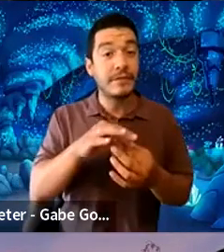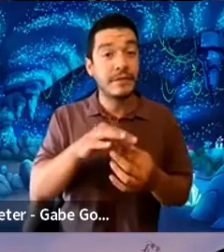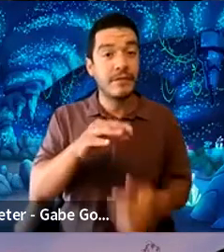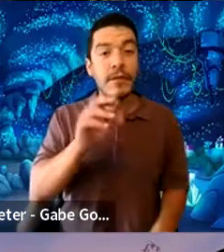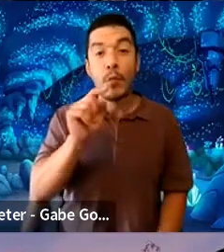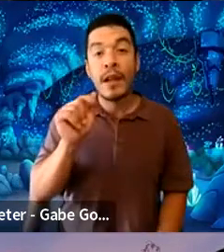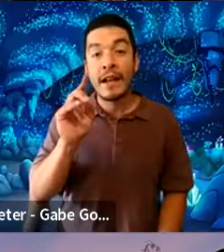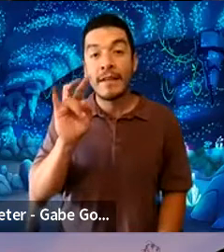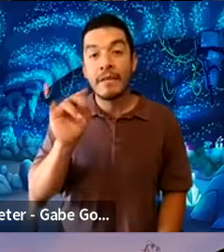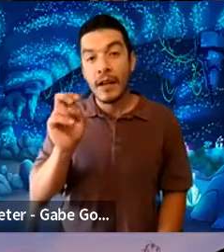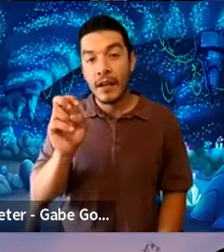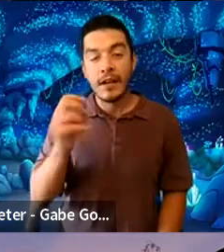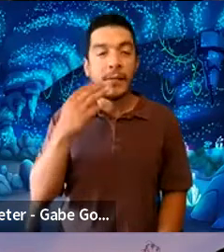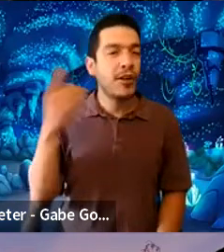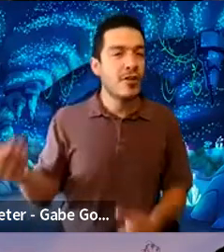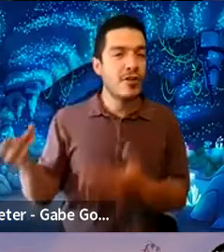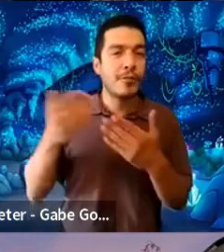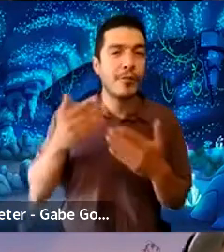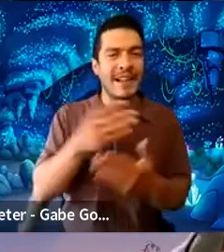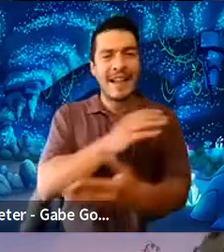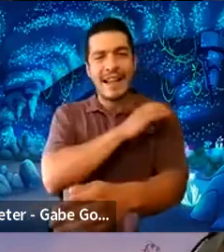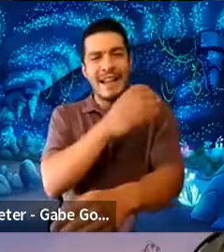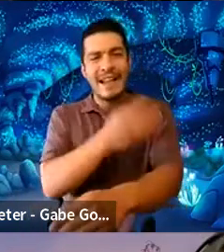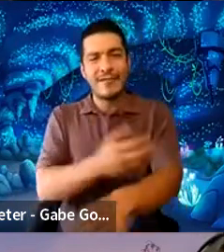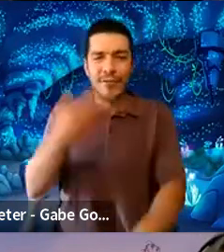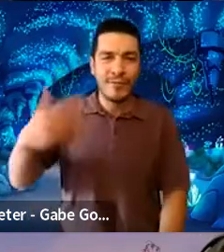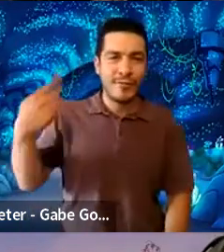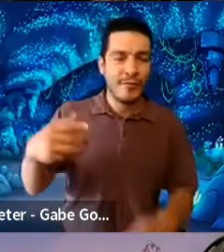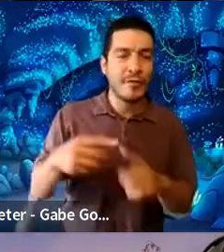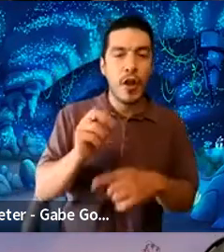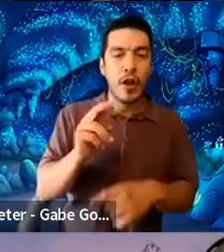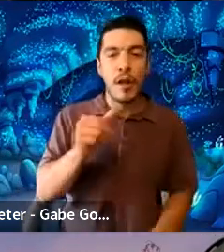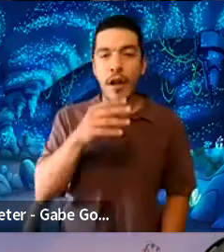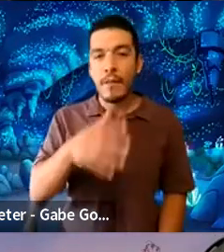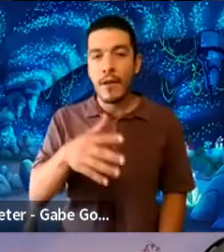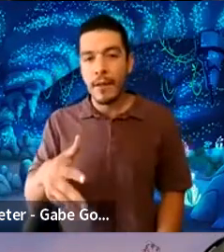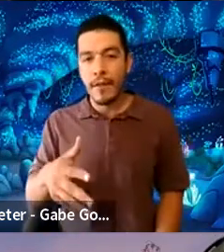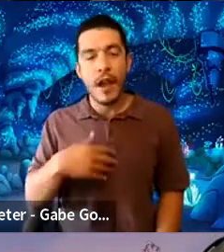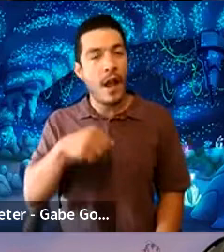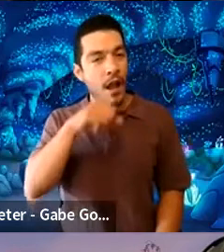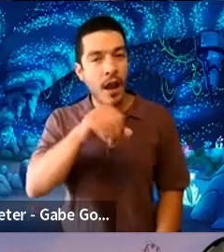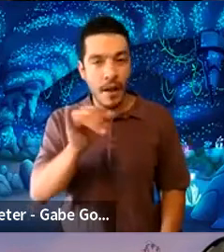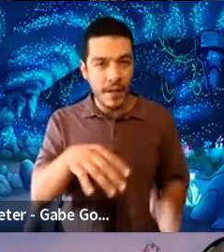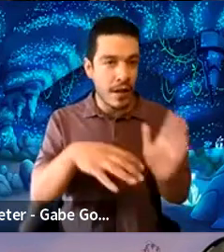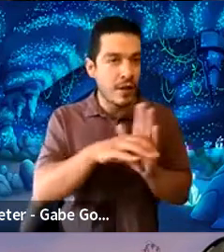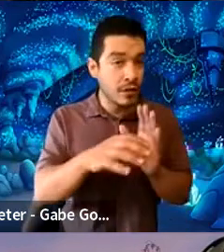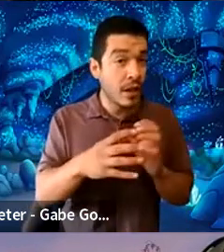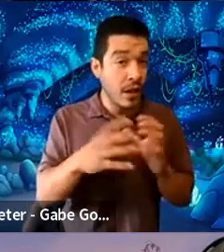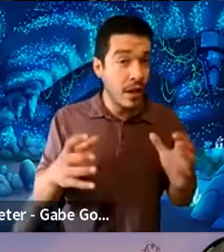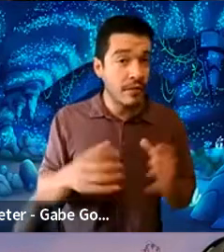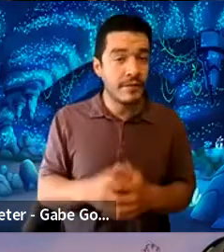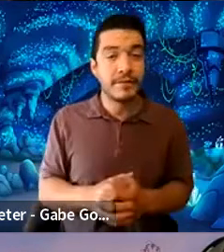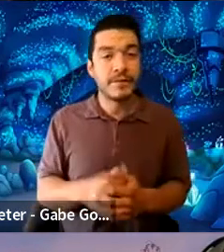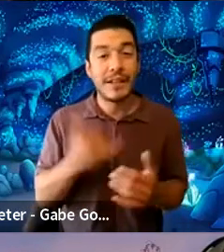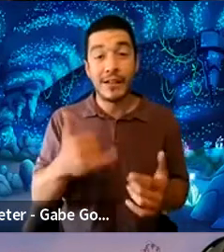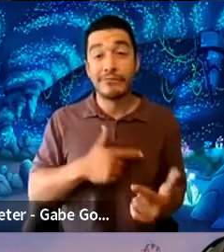Devine, because she brings such energy to Eureka's grandmother. I love that character a lot. So I'll toss